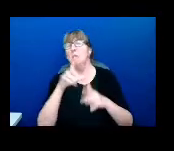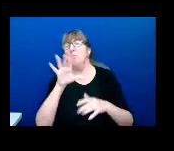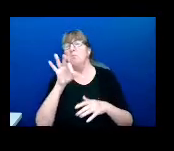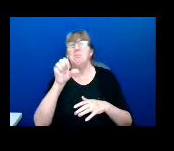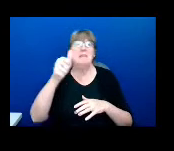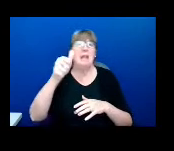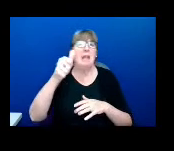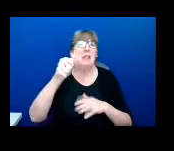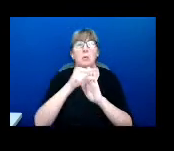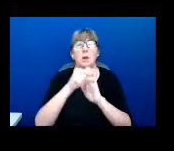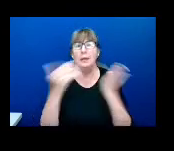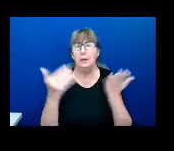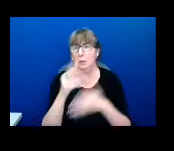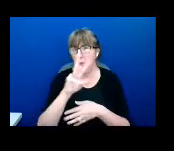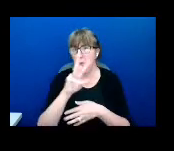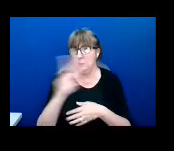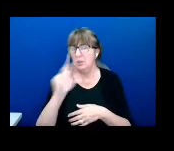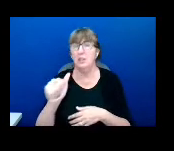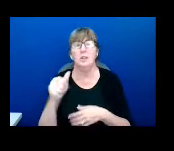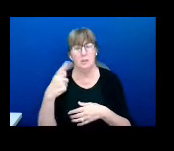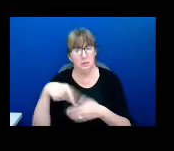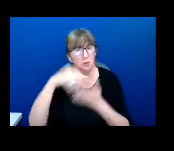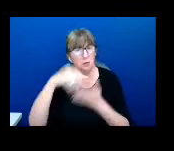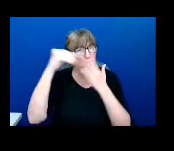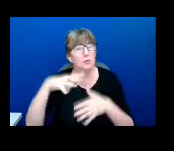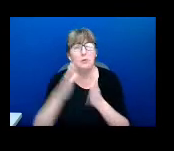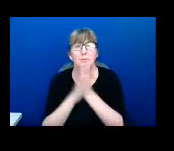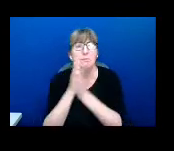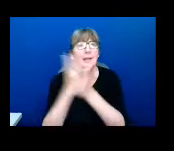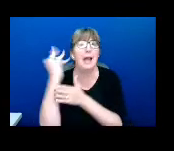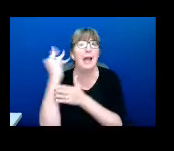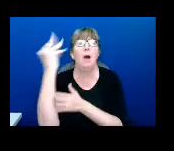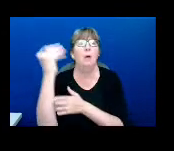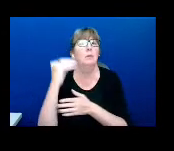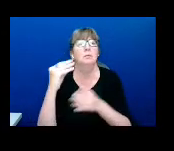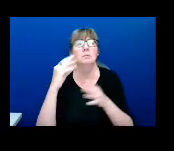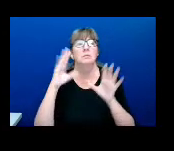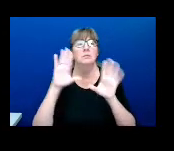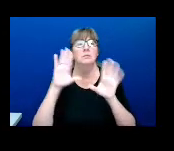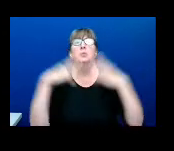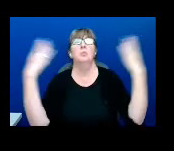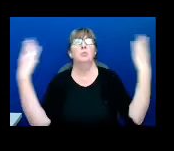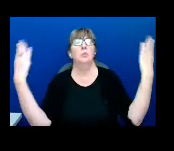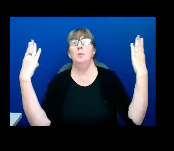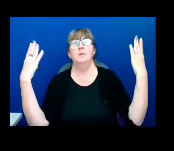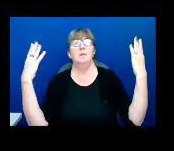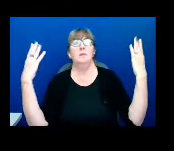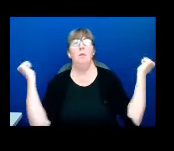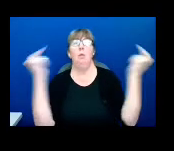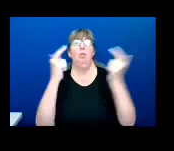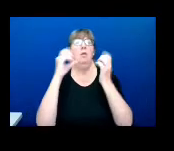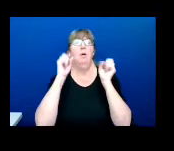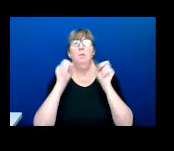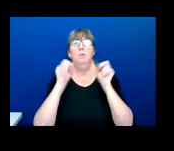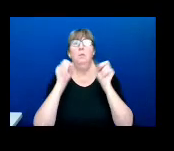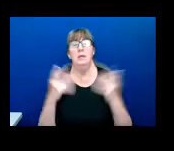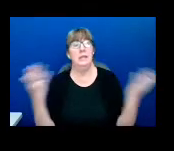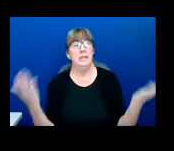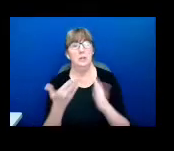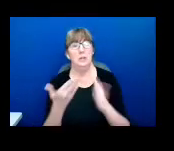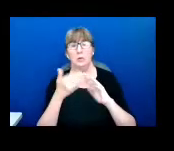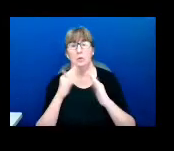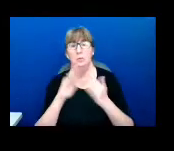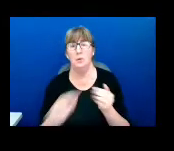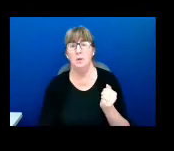But it really, really just opens up their world. From a community standpoint, we often see in our travels, in talking to